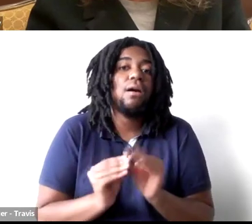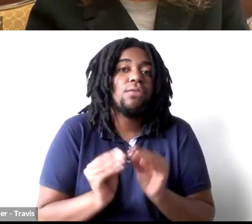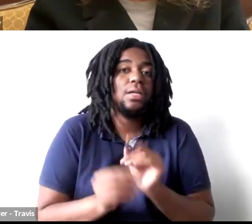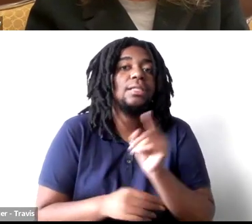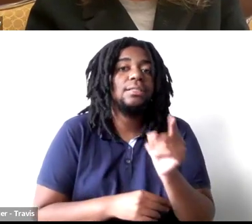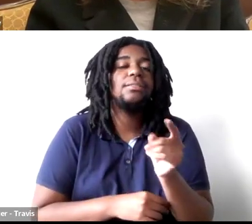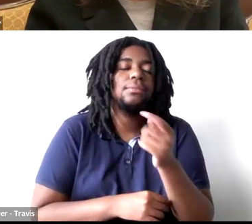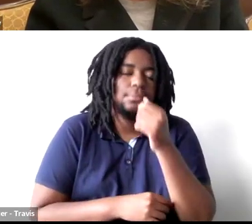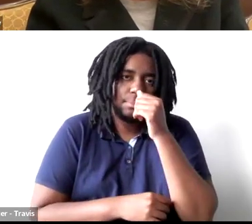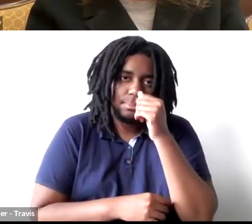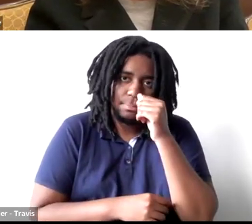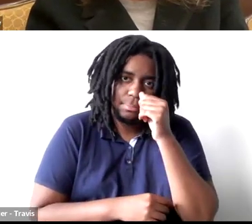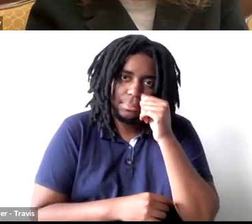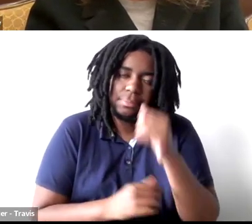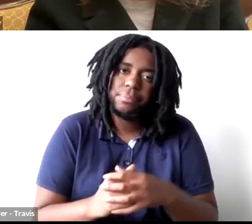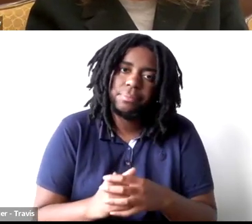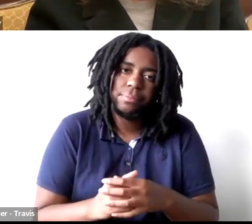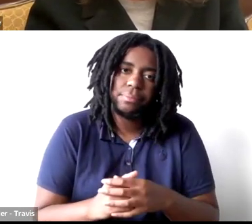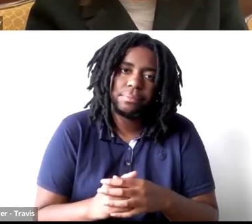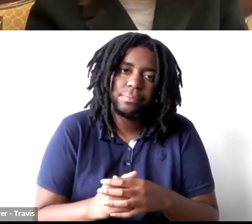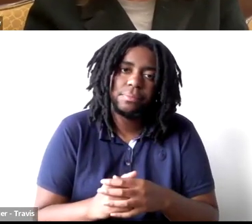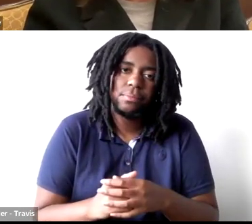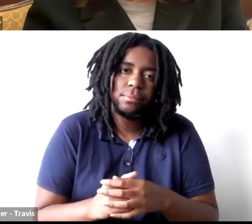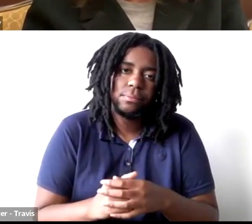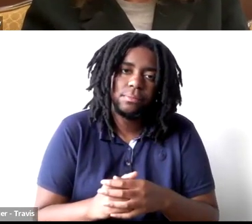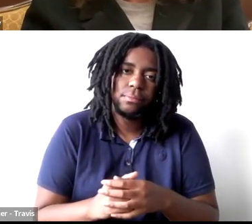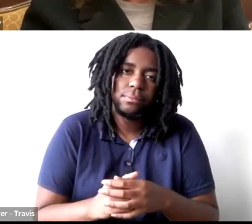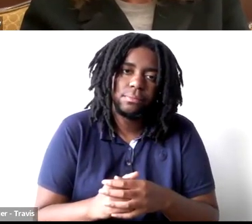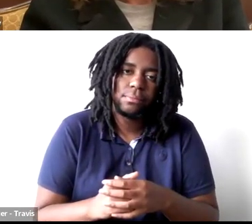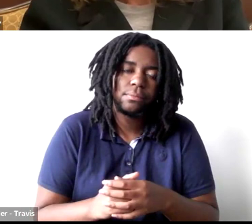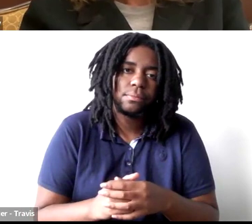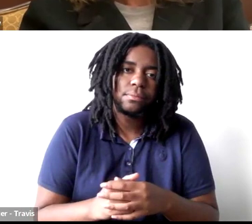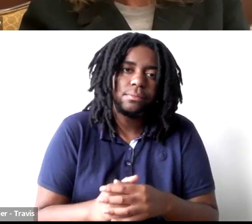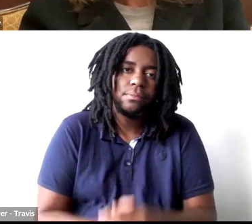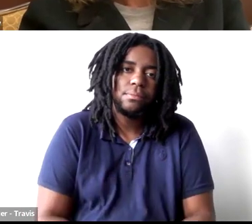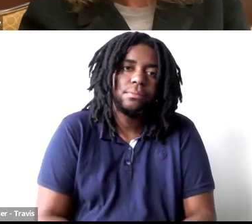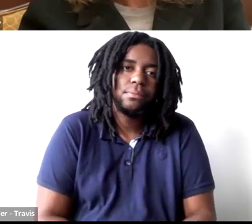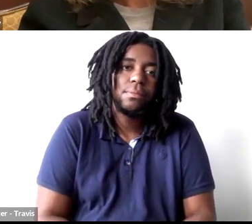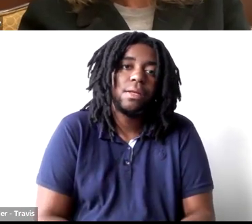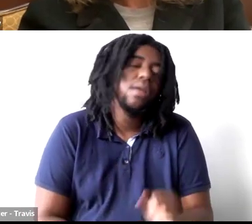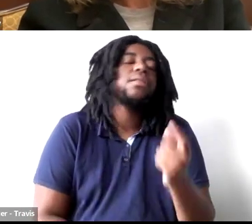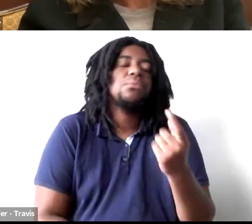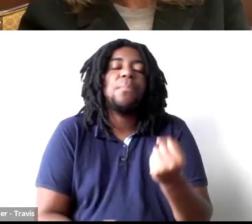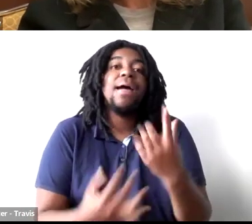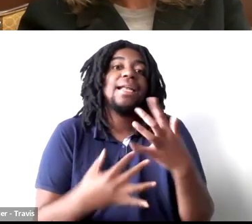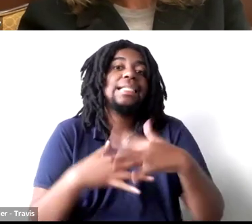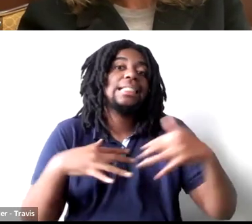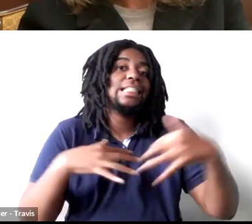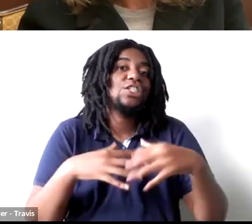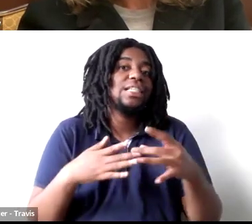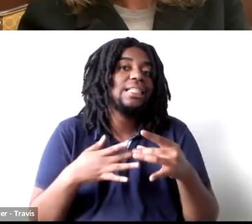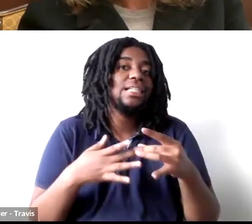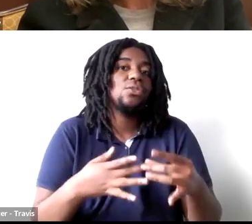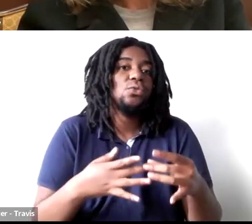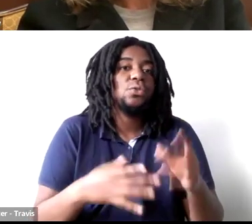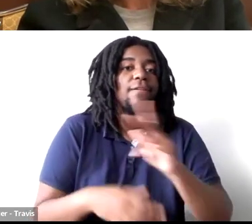some point, and I had read this as well, there were several indigenous leaders who came to Philadelphia.